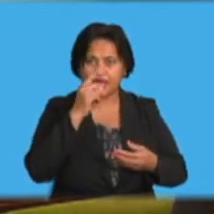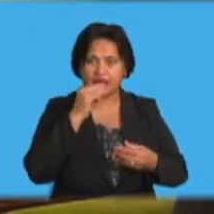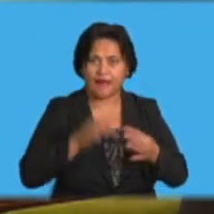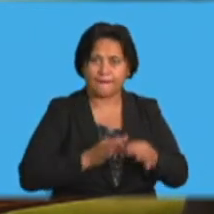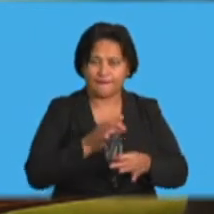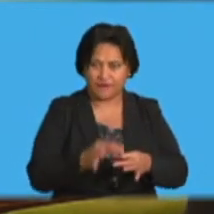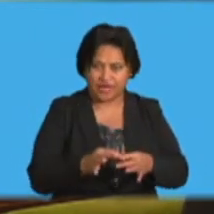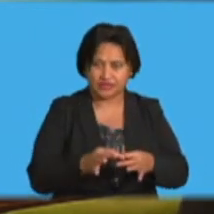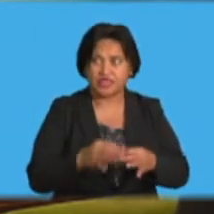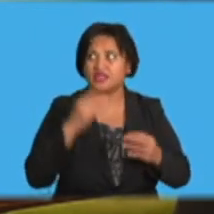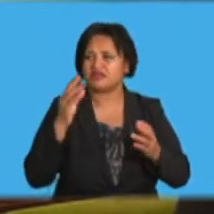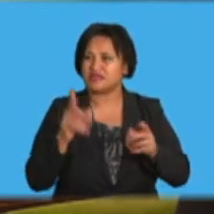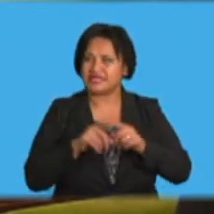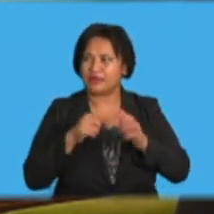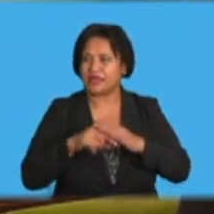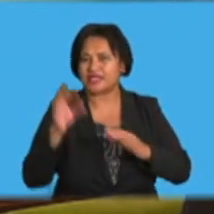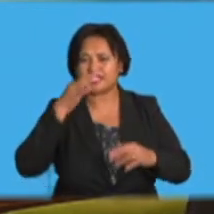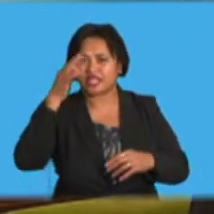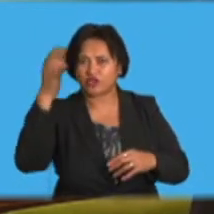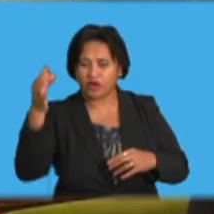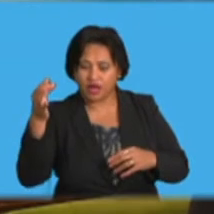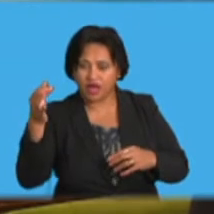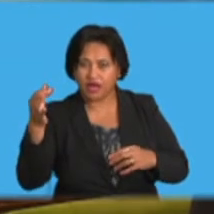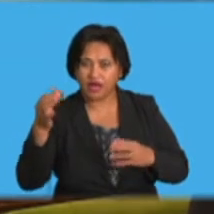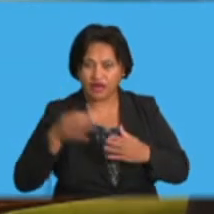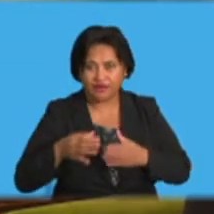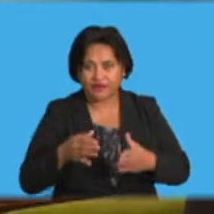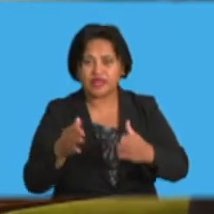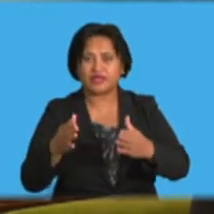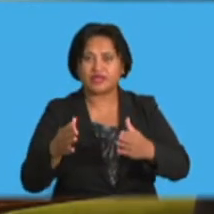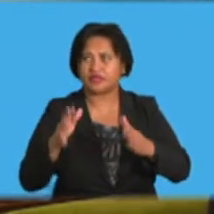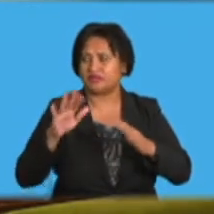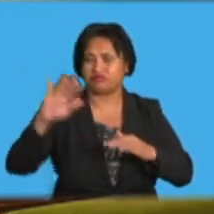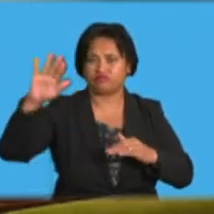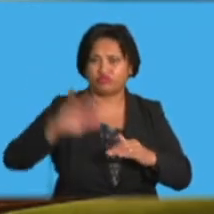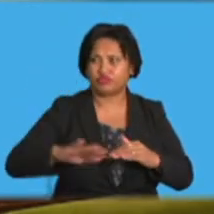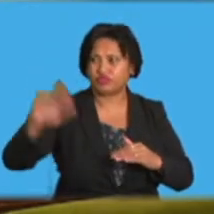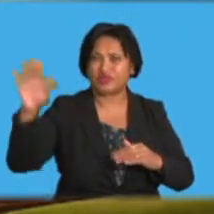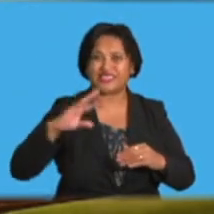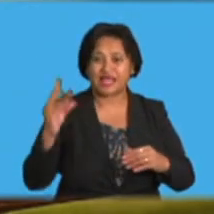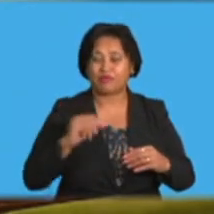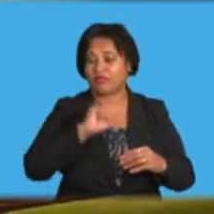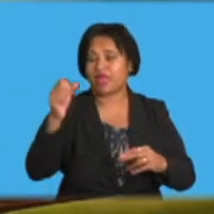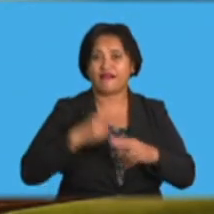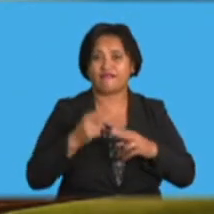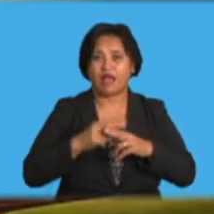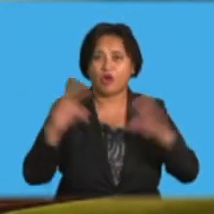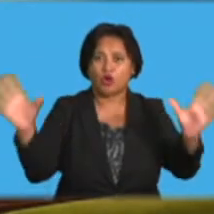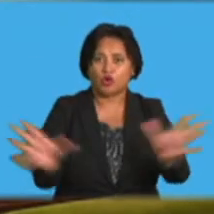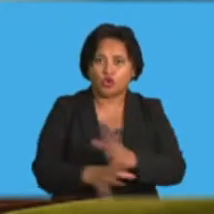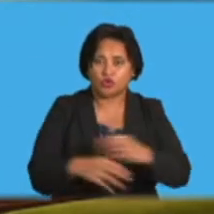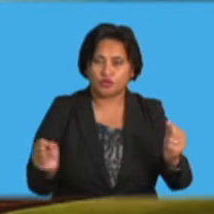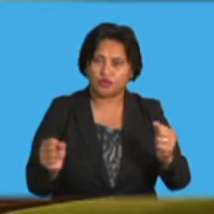Valley. Some farms were affected far more than others. Some had, for example, the entire crops blown down, for example, large-scale